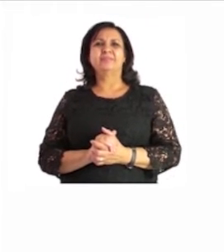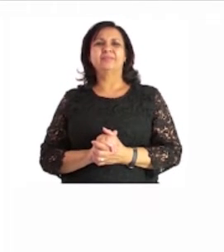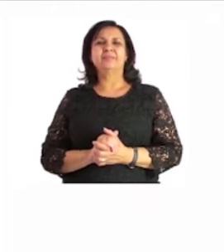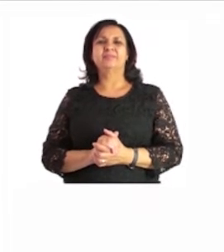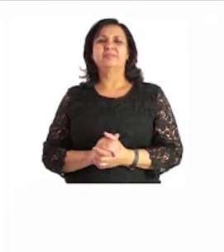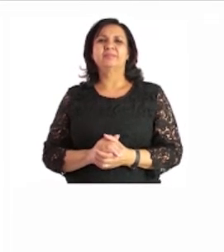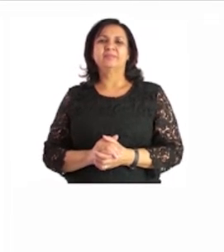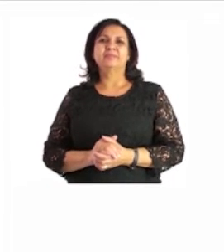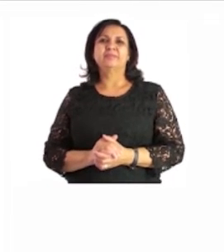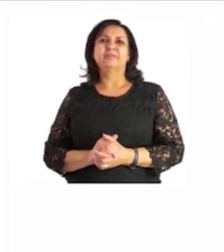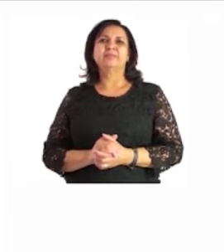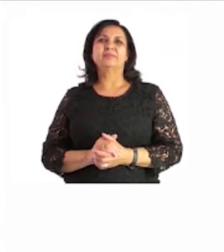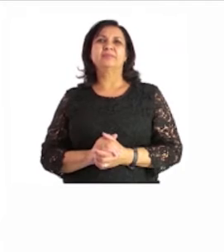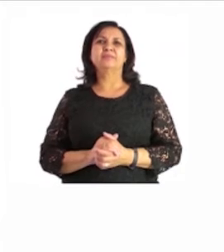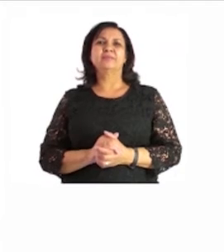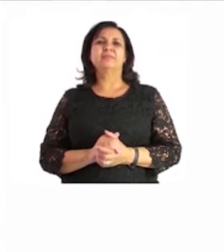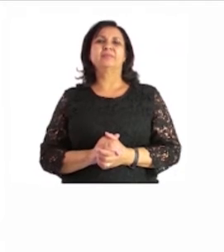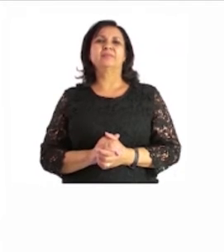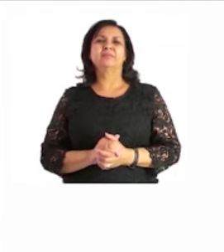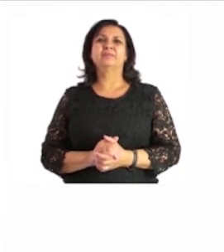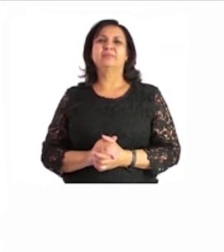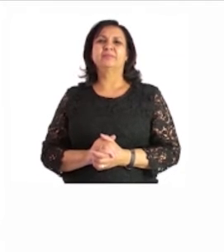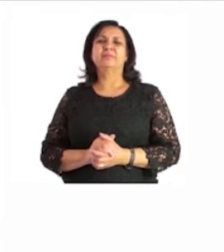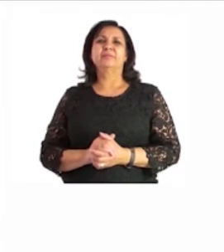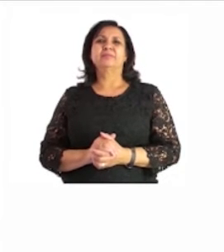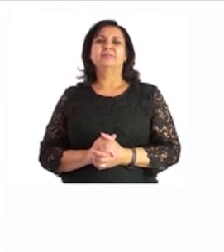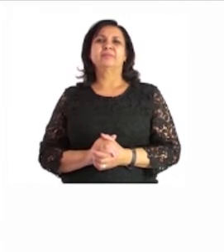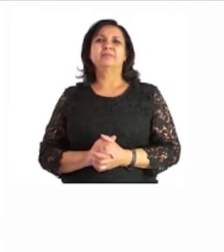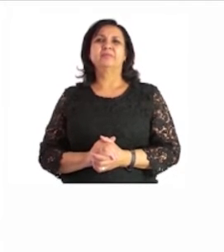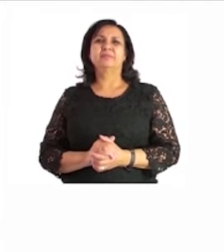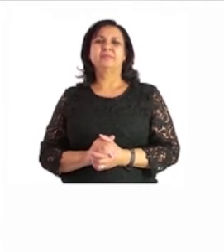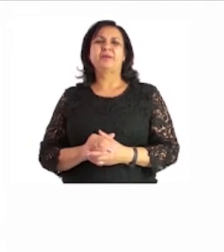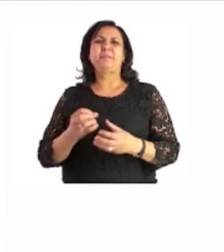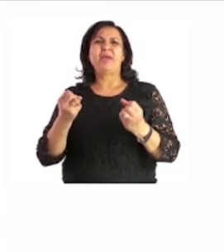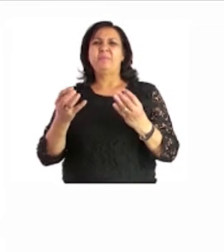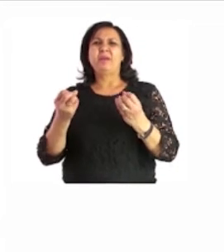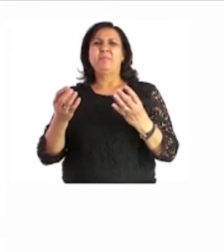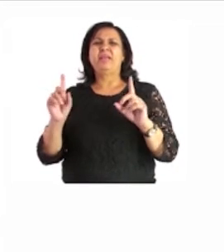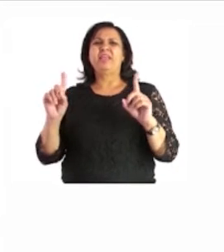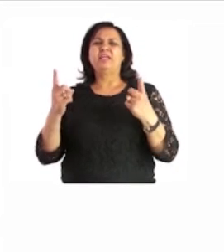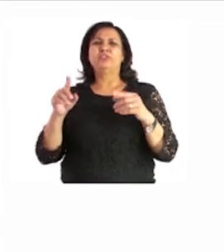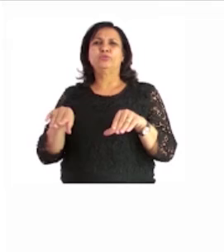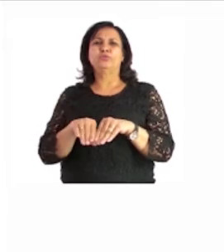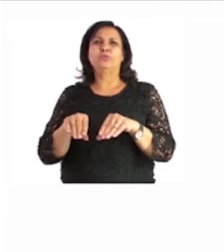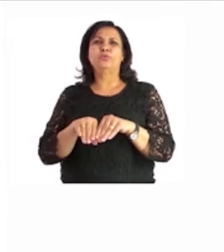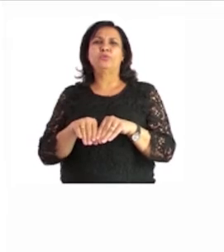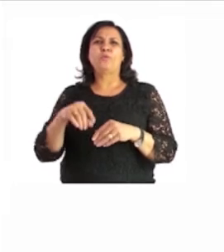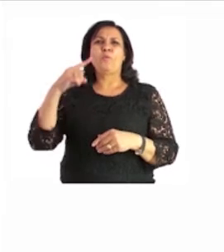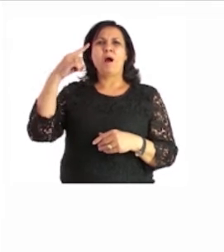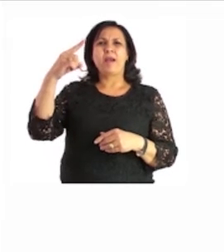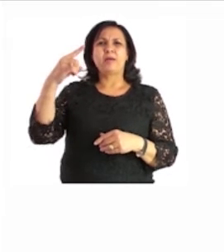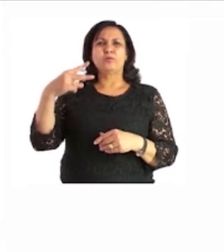On page 21, we have got 3 different things to do. 1, 2,